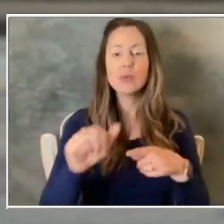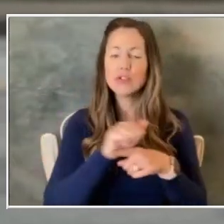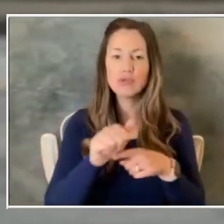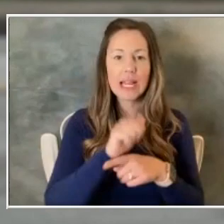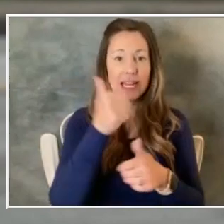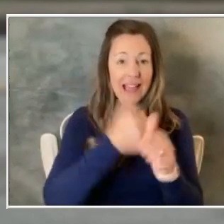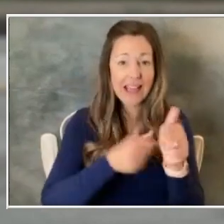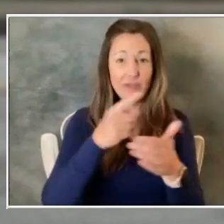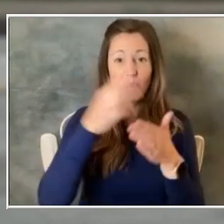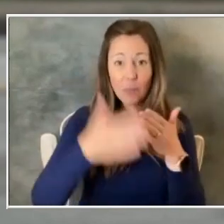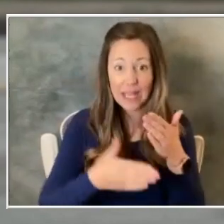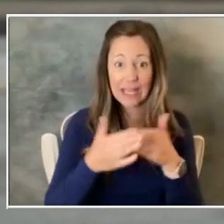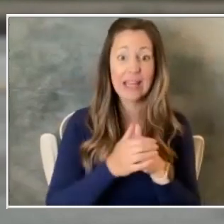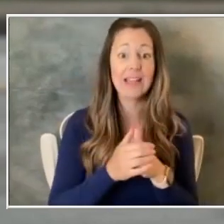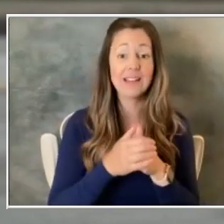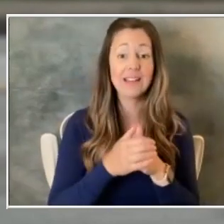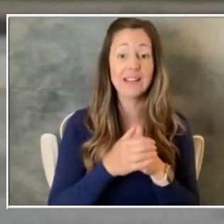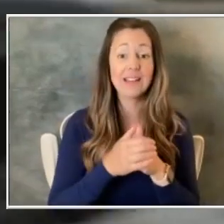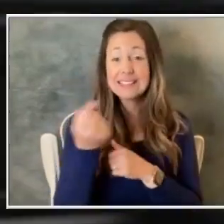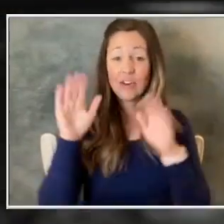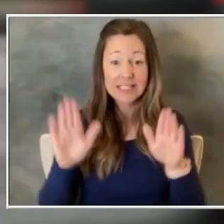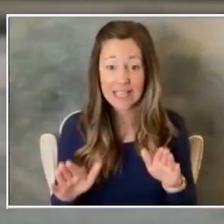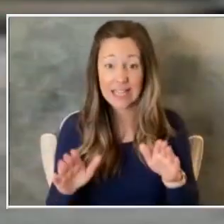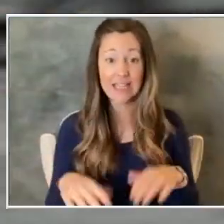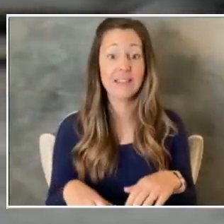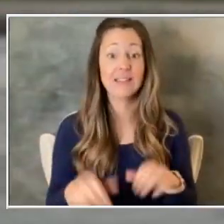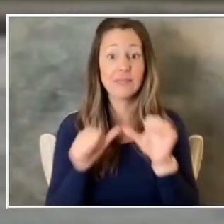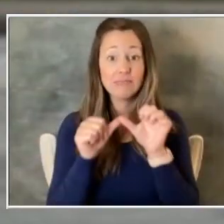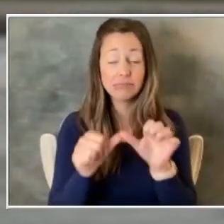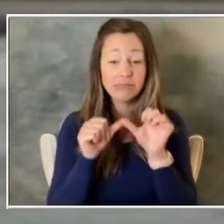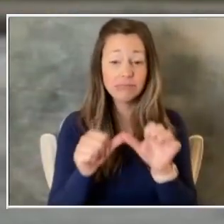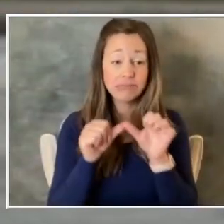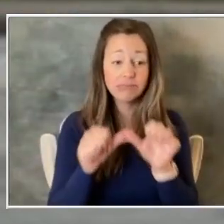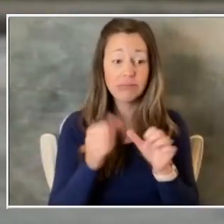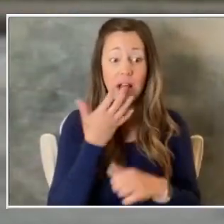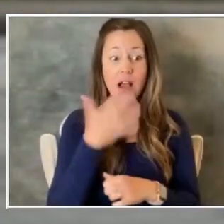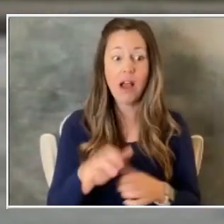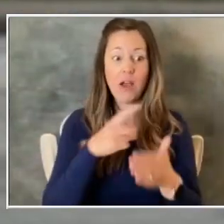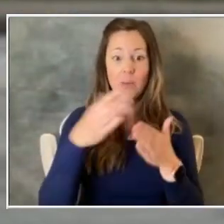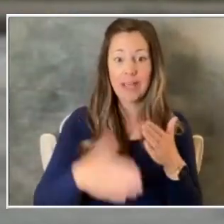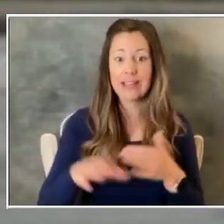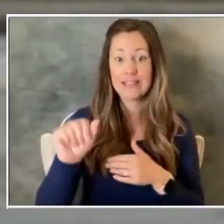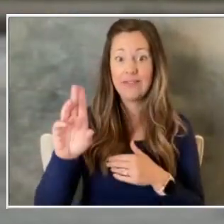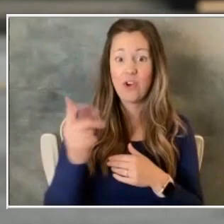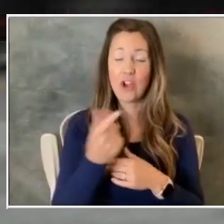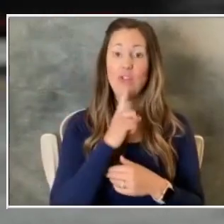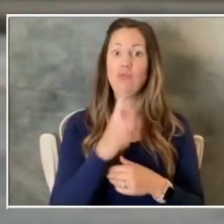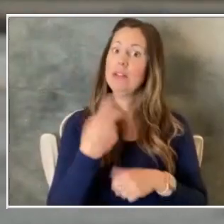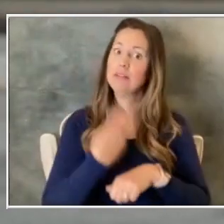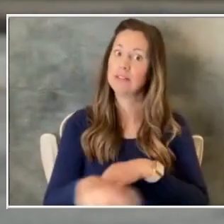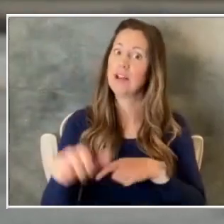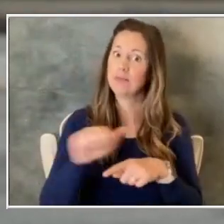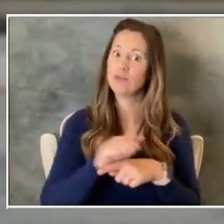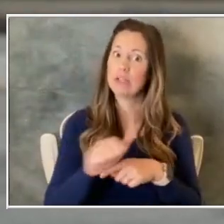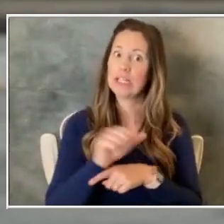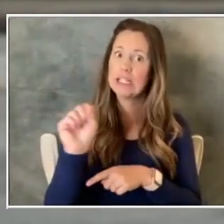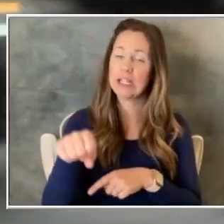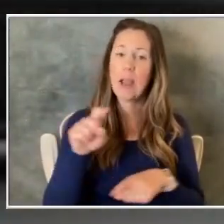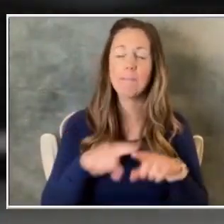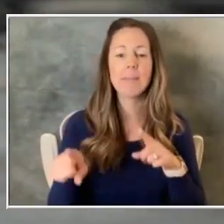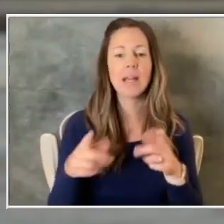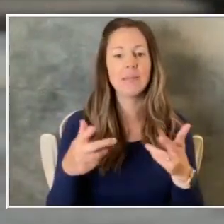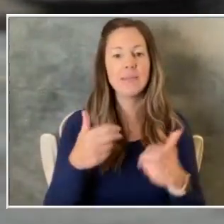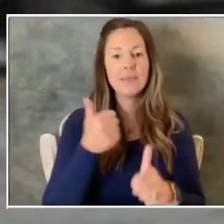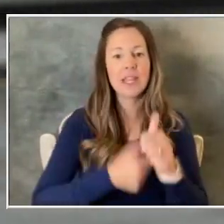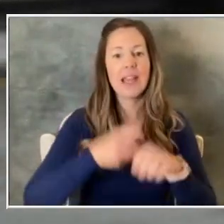of your weekend, especially through the hot weekends of August. So it's tough training, but every time it